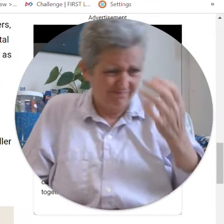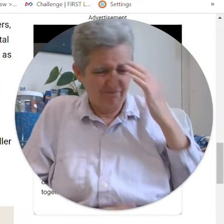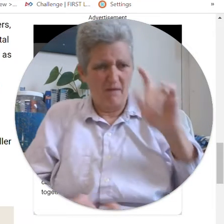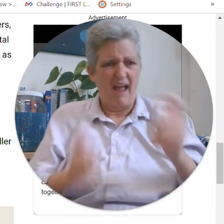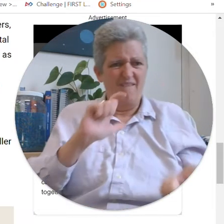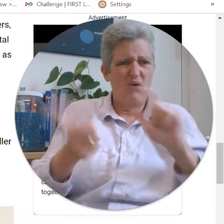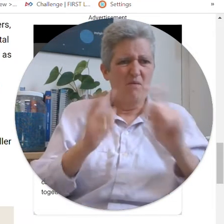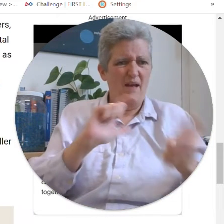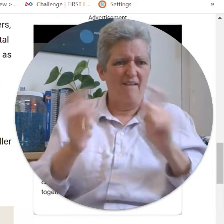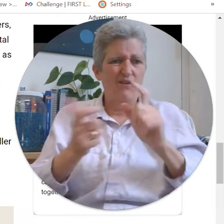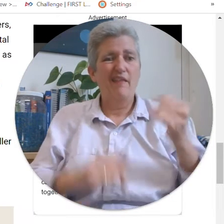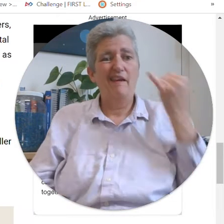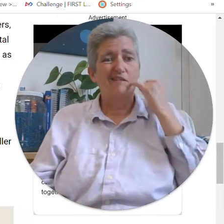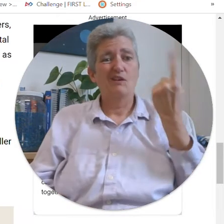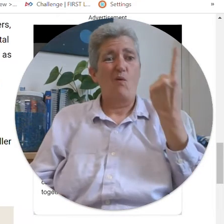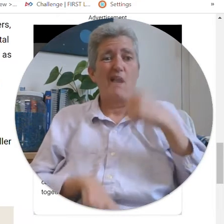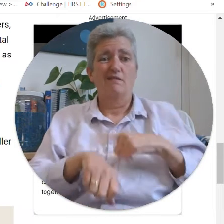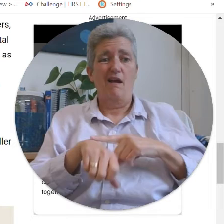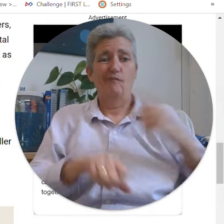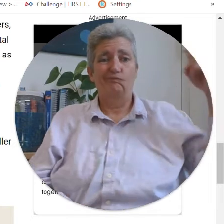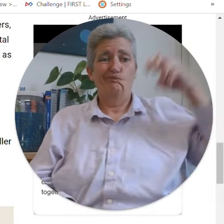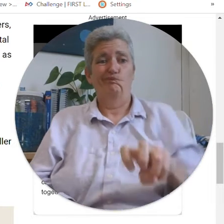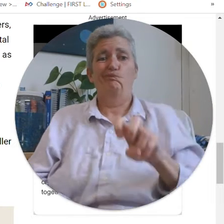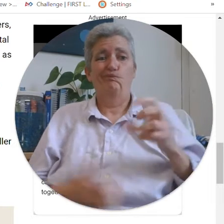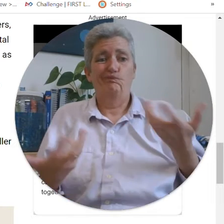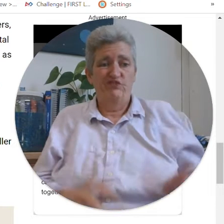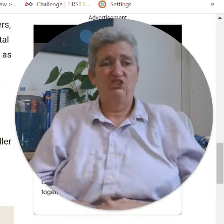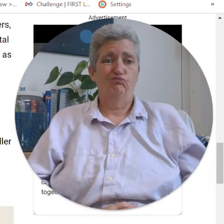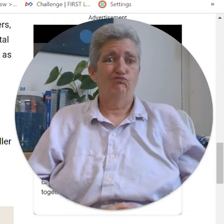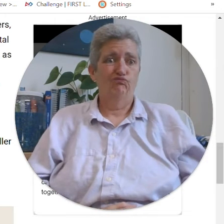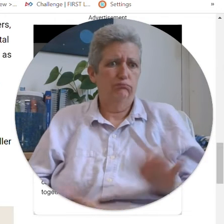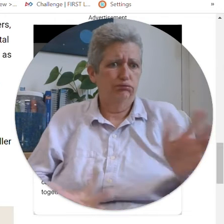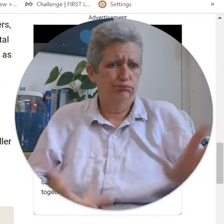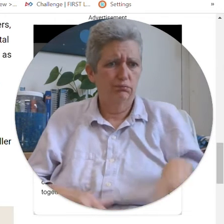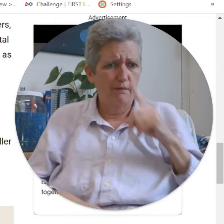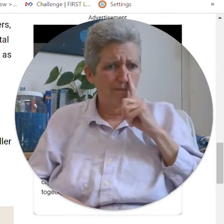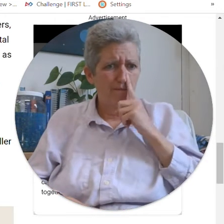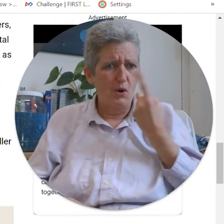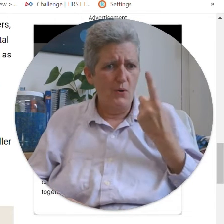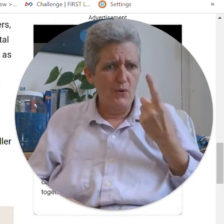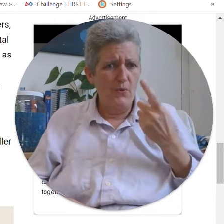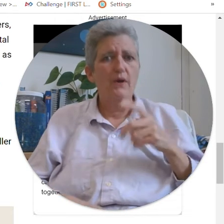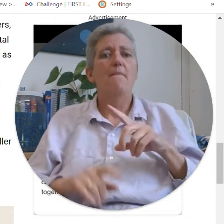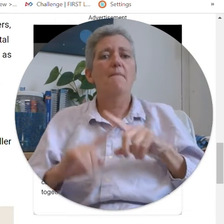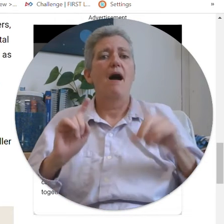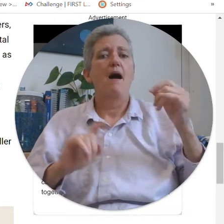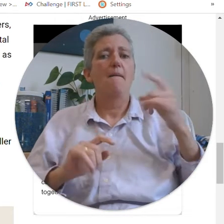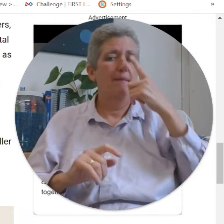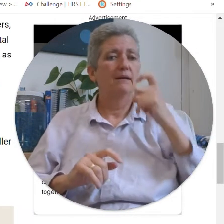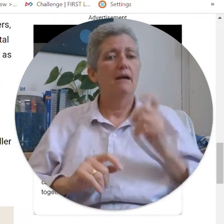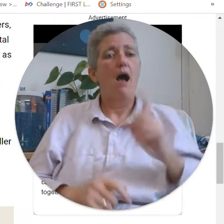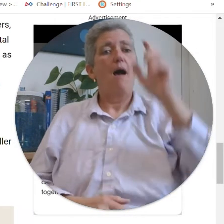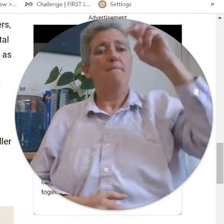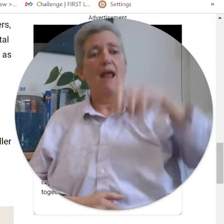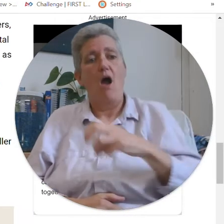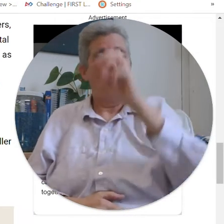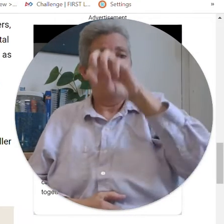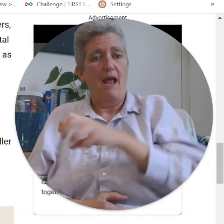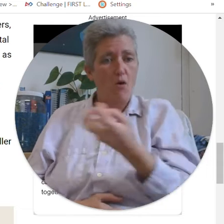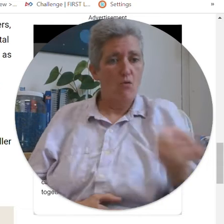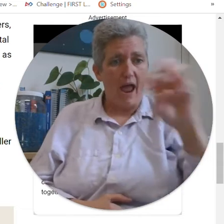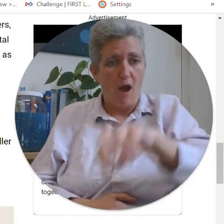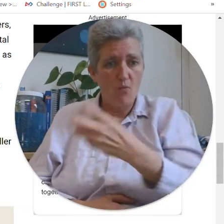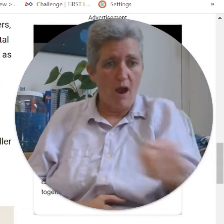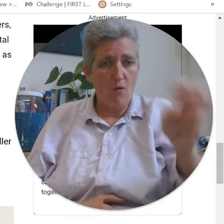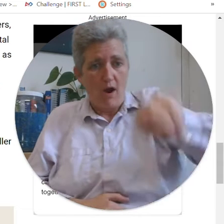gravity. And if it was just one hill, well, sorry, but that'd be kind of boring, you know. So it goes up and down, around